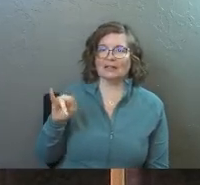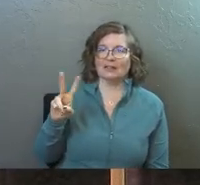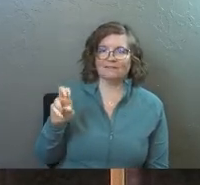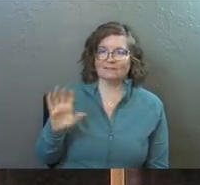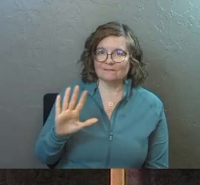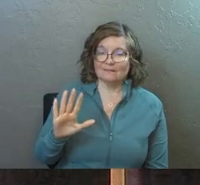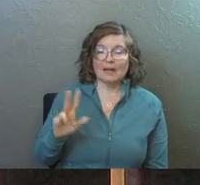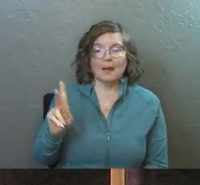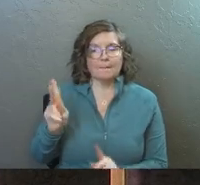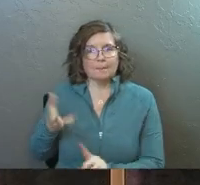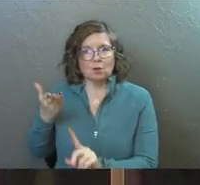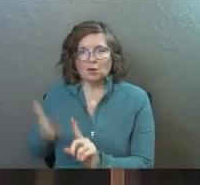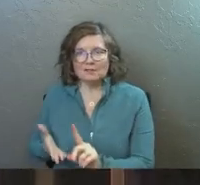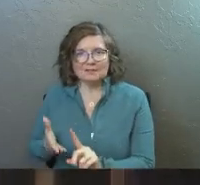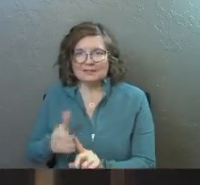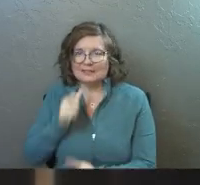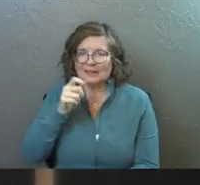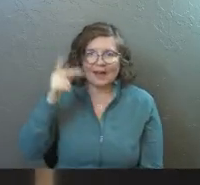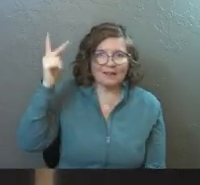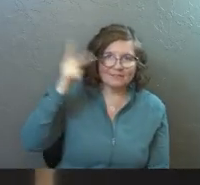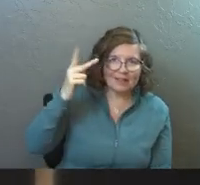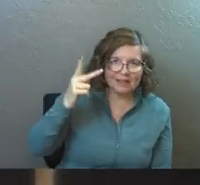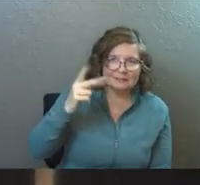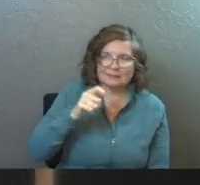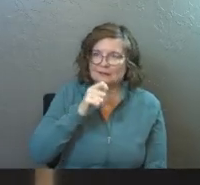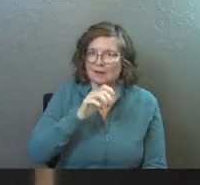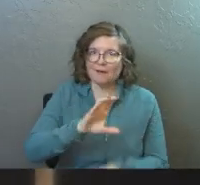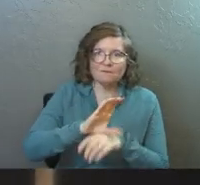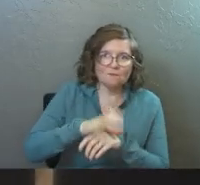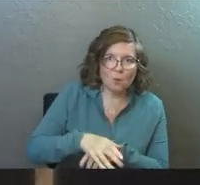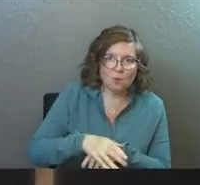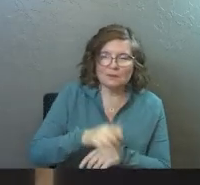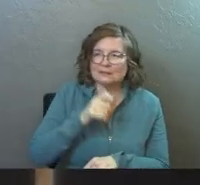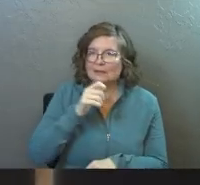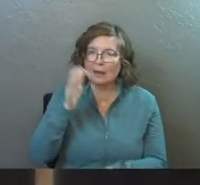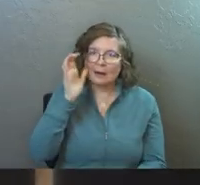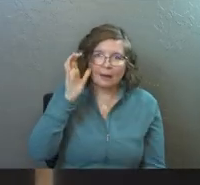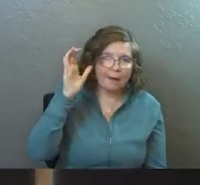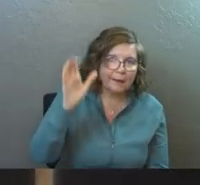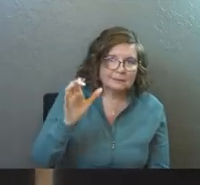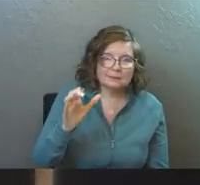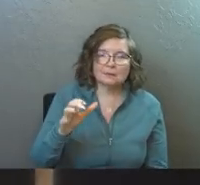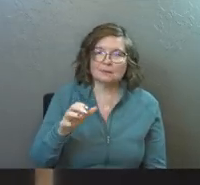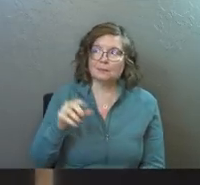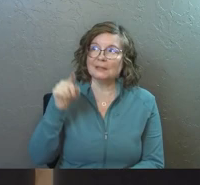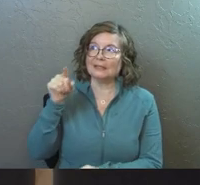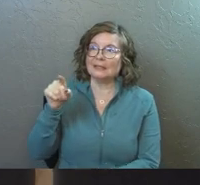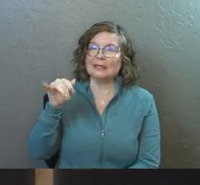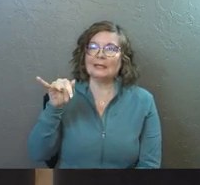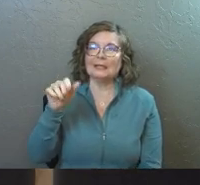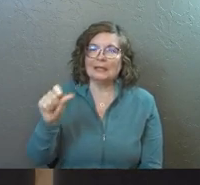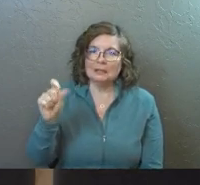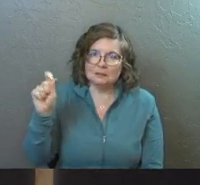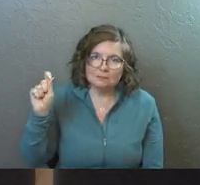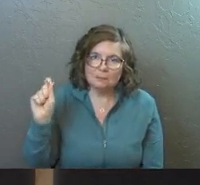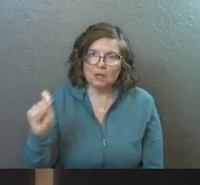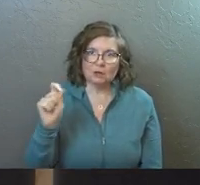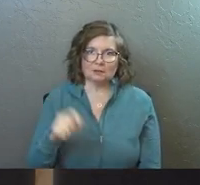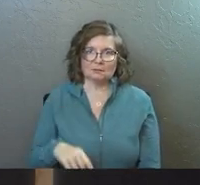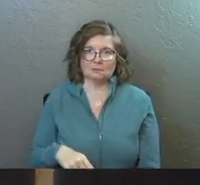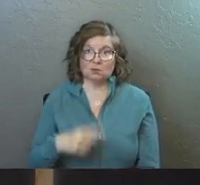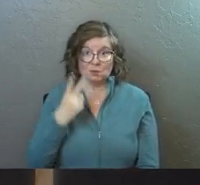not a philosophy. He is not a force. He is not a concept. He is. Do you see